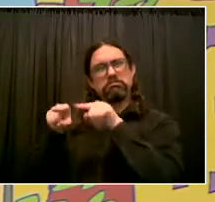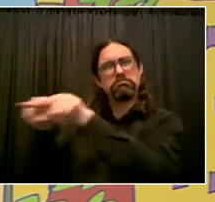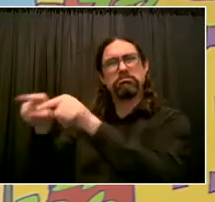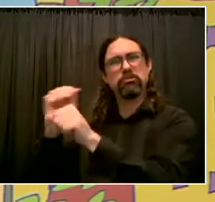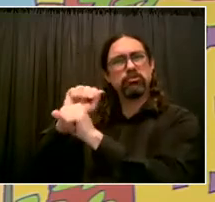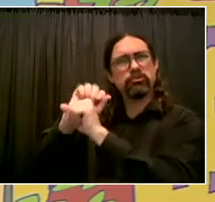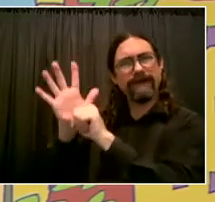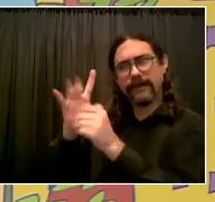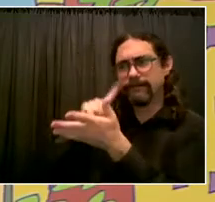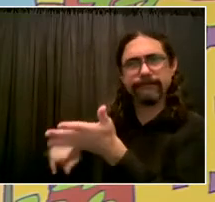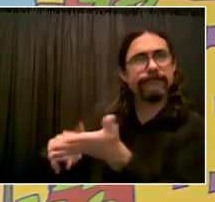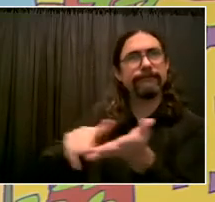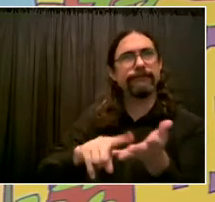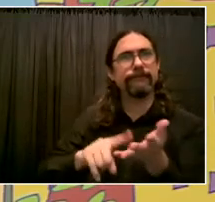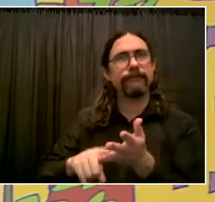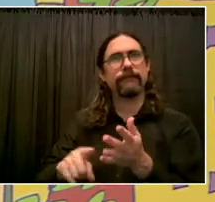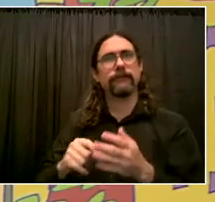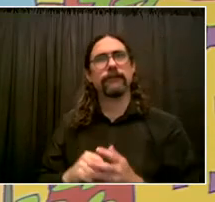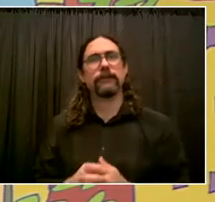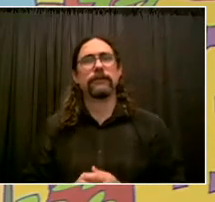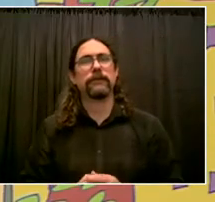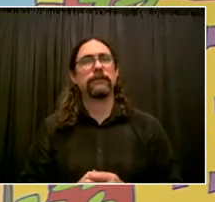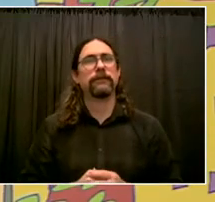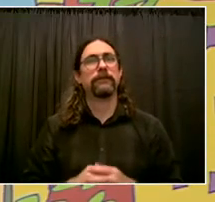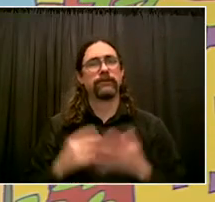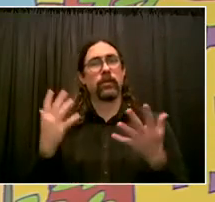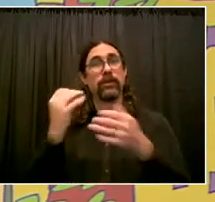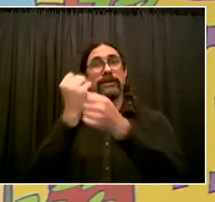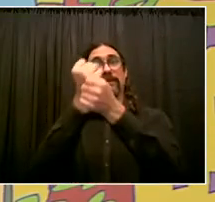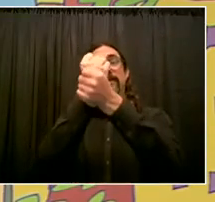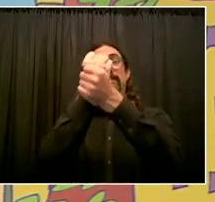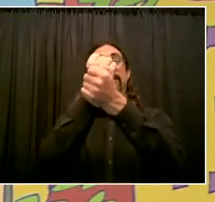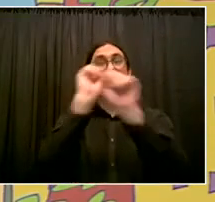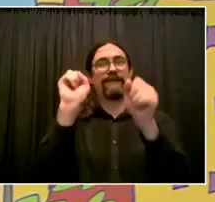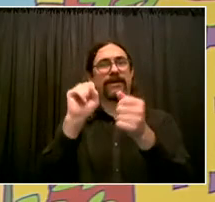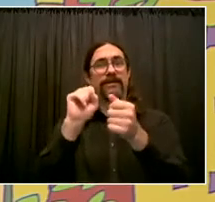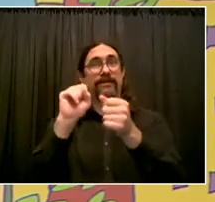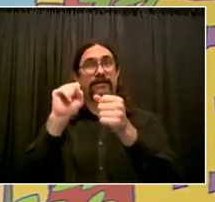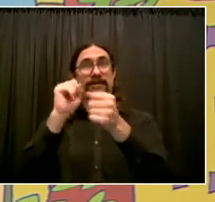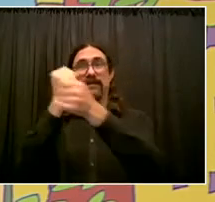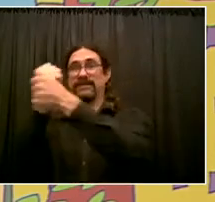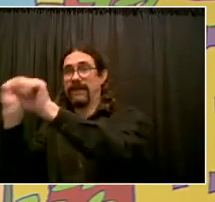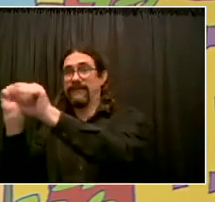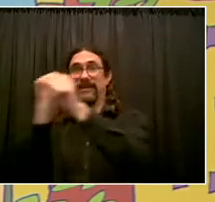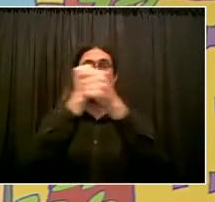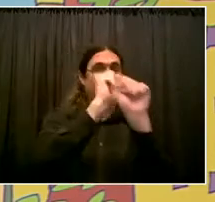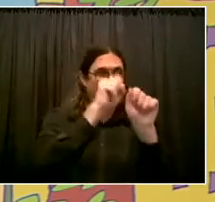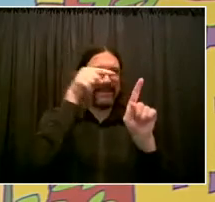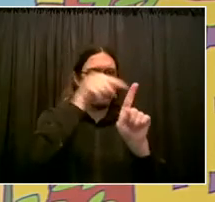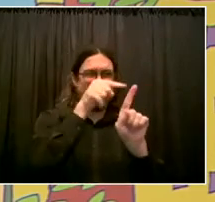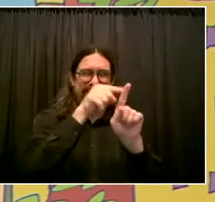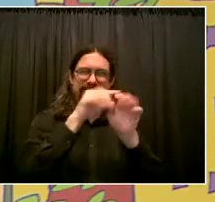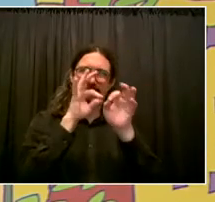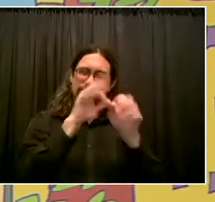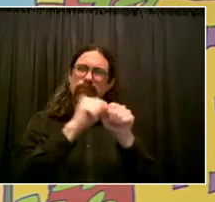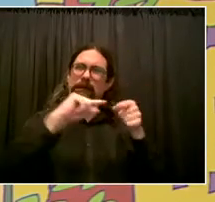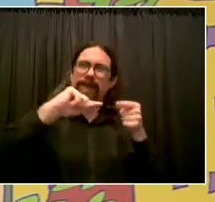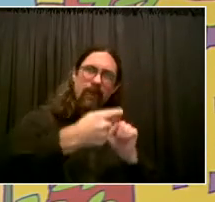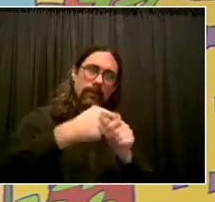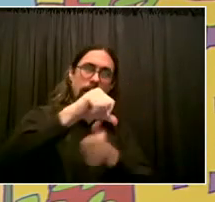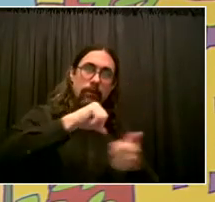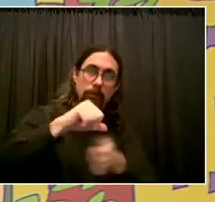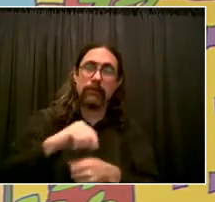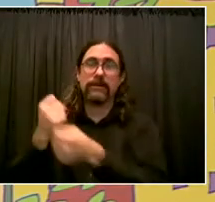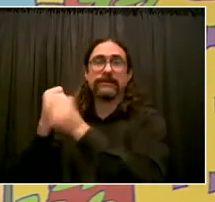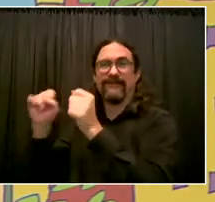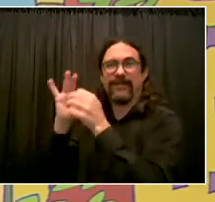and positive environment. Now, let me go to another topic, which is about our safety, and this is to always